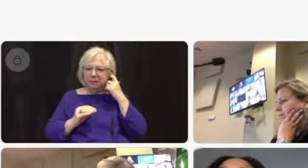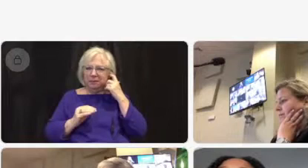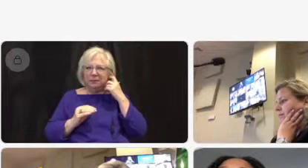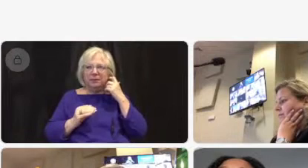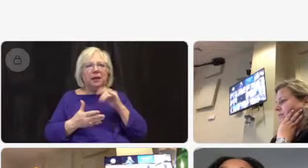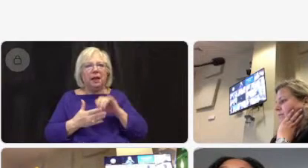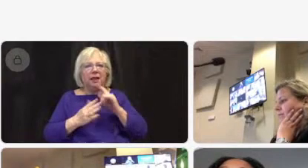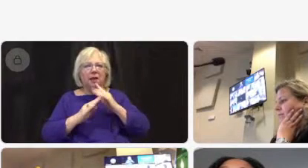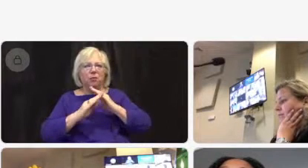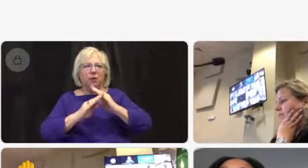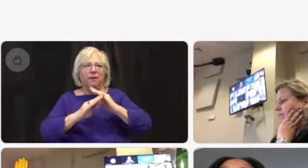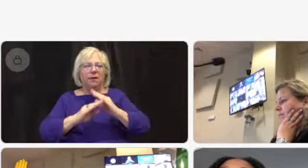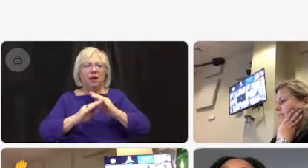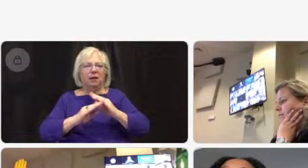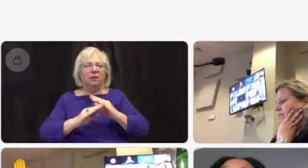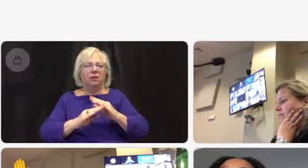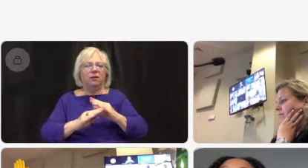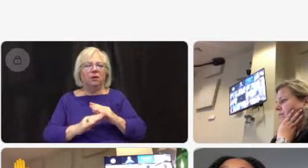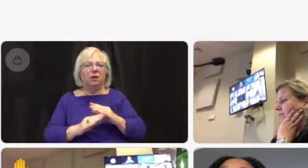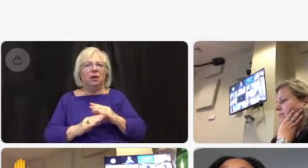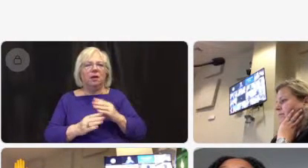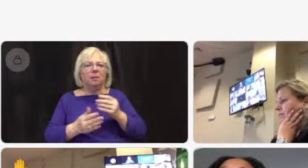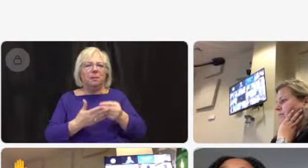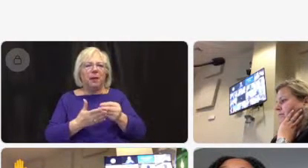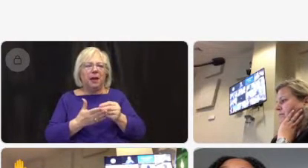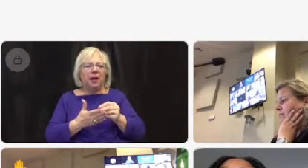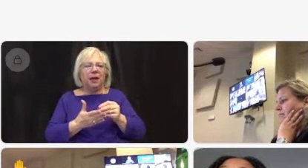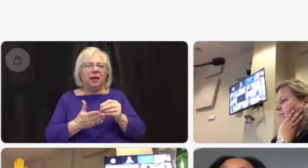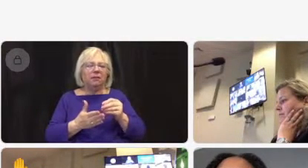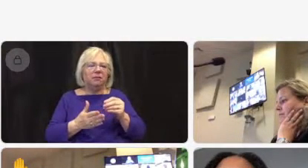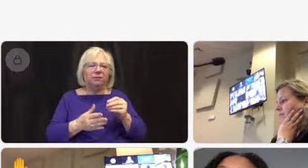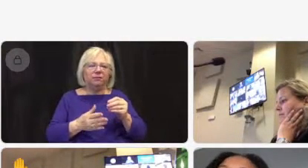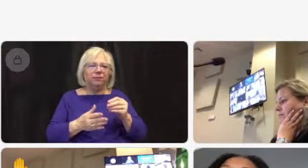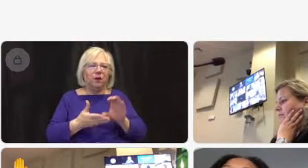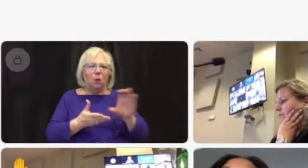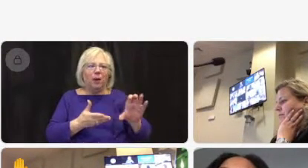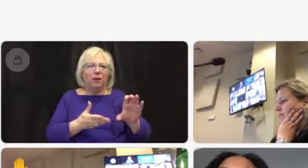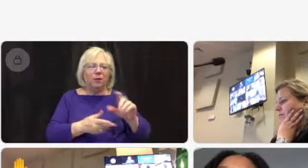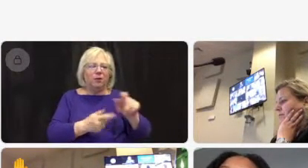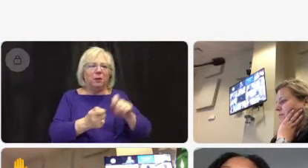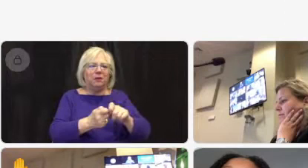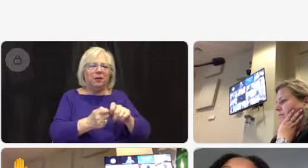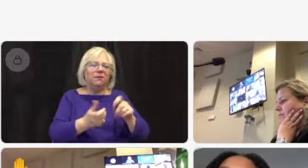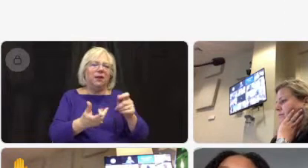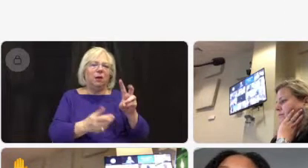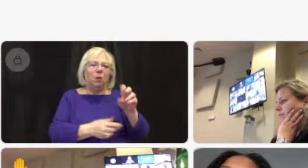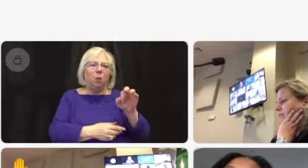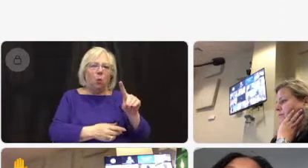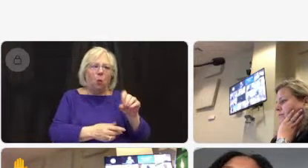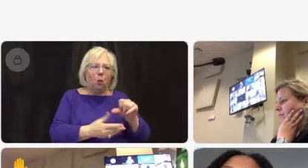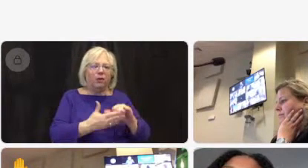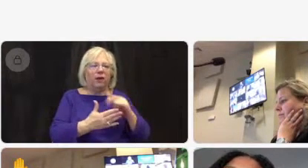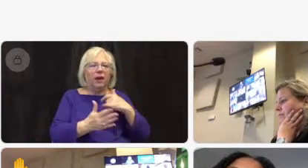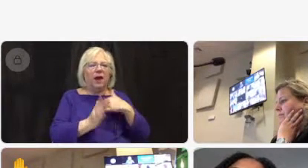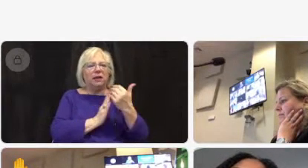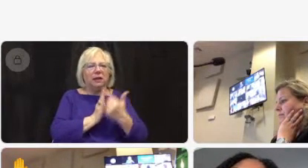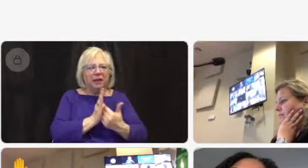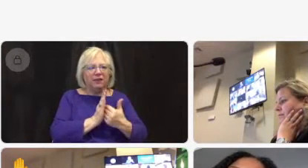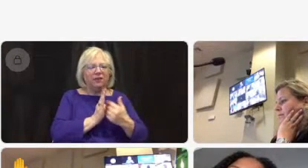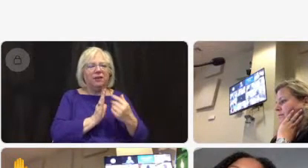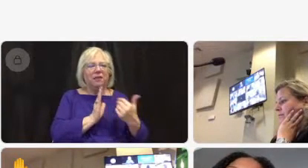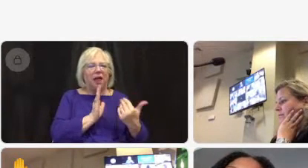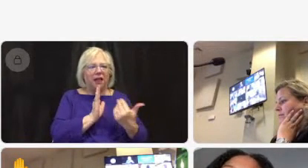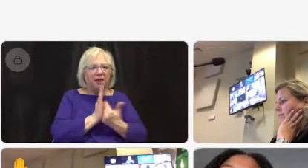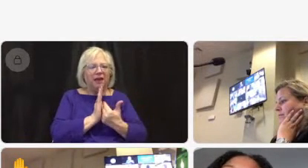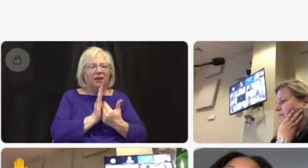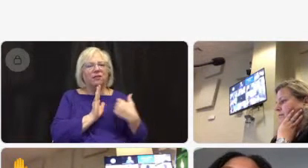that prevents certain areas and certain wards who may have had things on the board for 10 and 20 years, when there may be some wards who